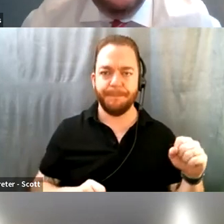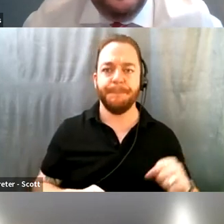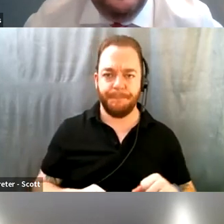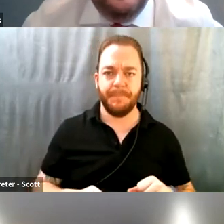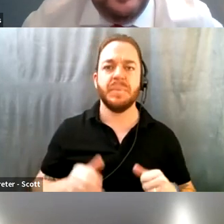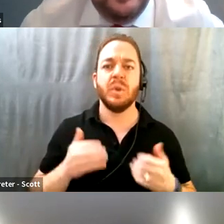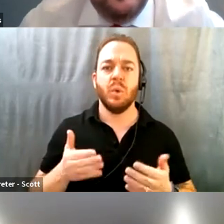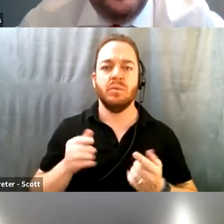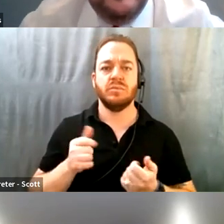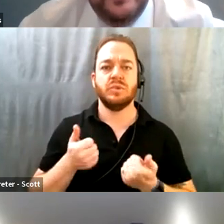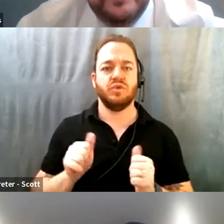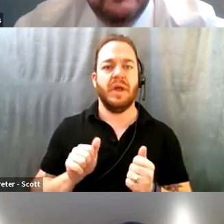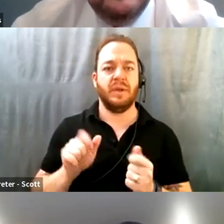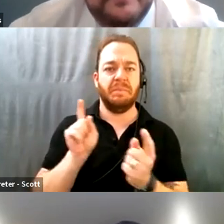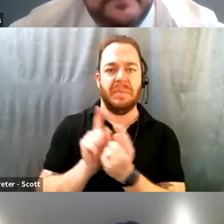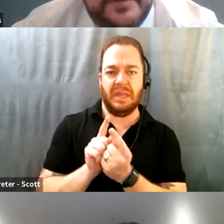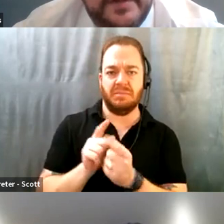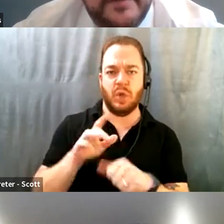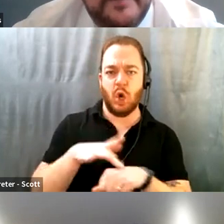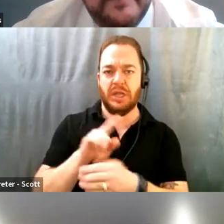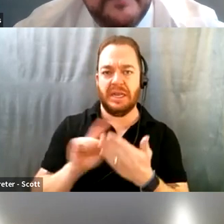let's aim to get together early next week